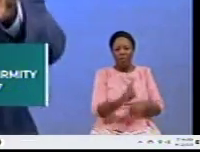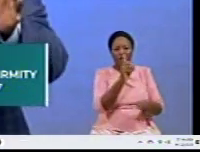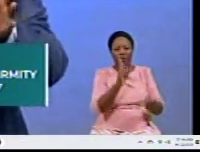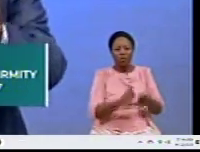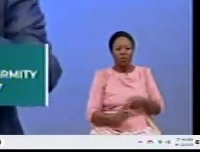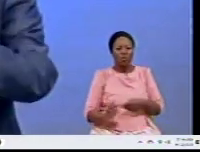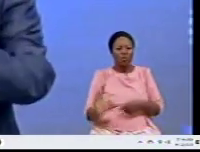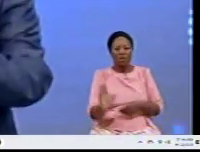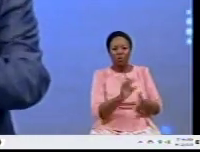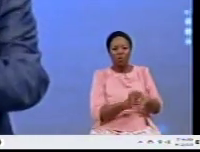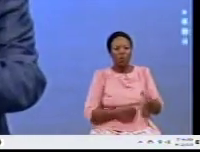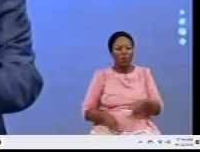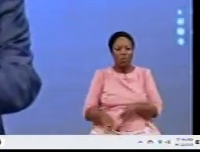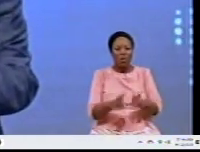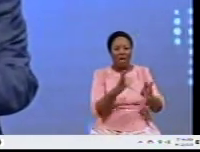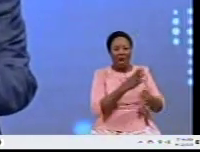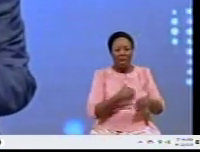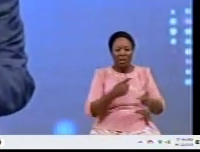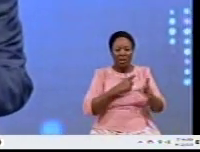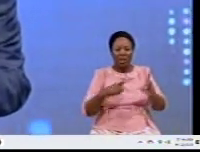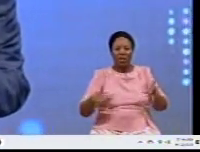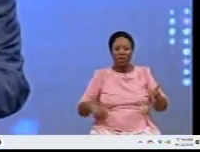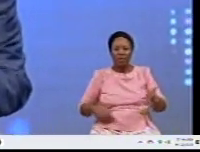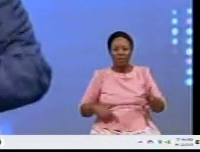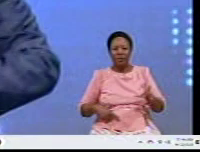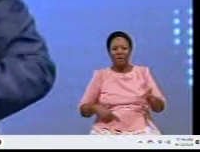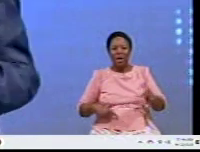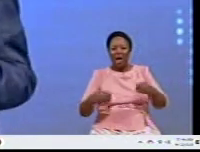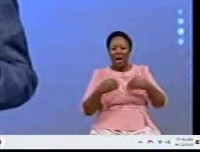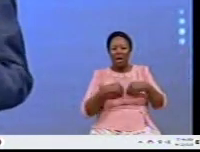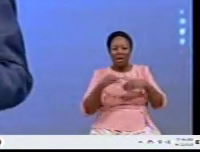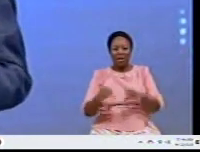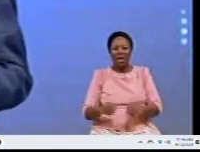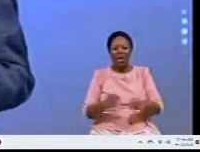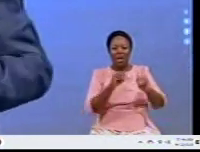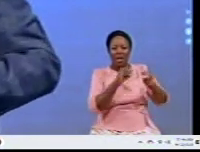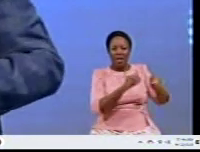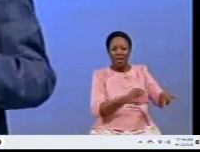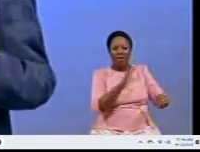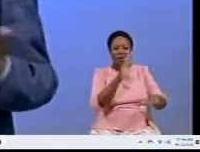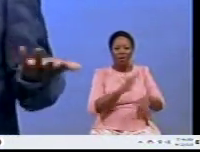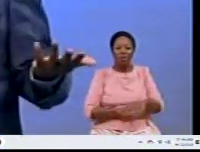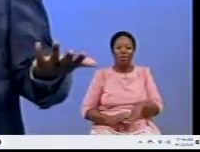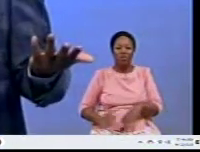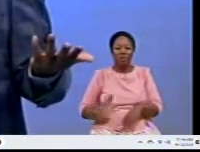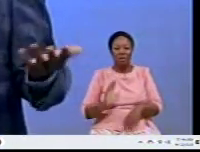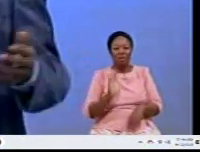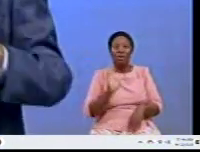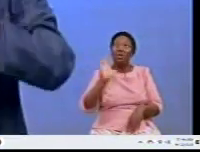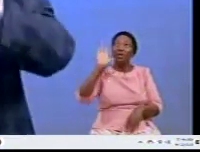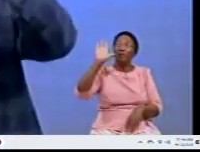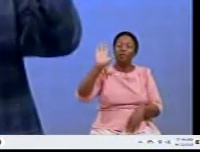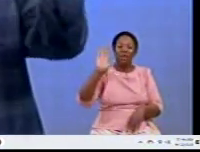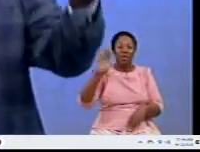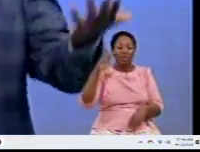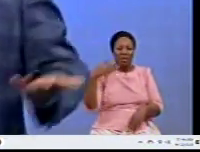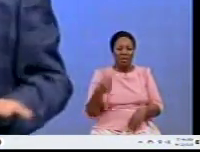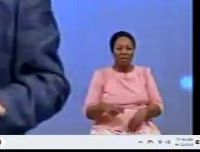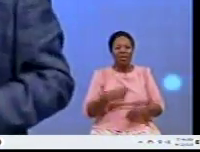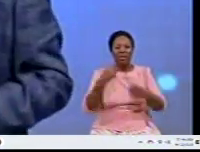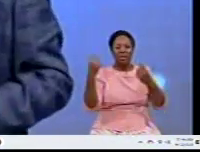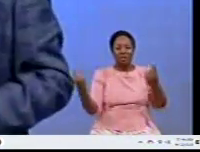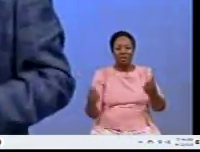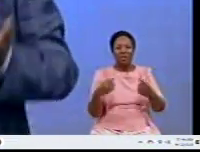way, and the Lord has laid on him the iniquity of